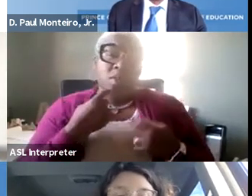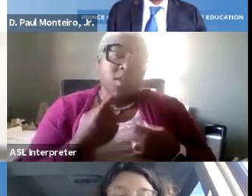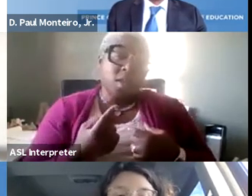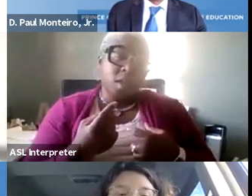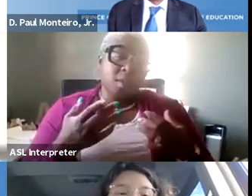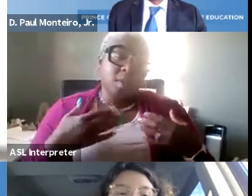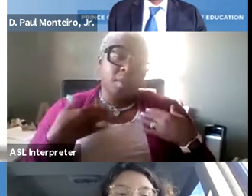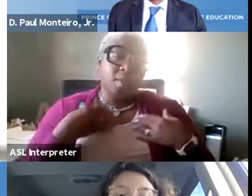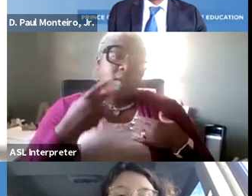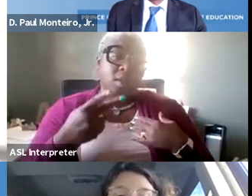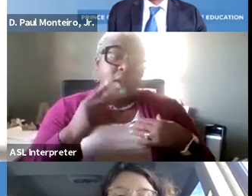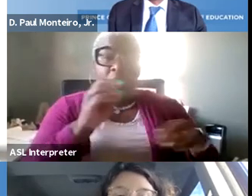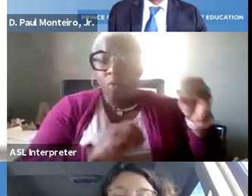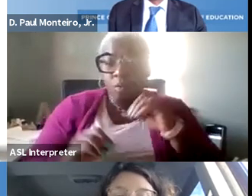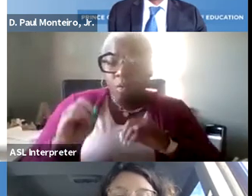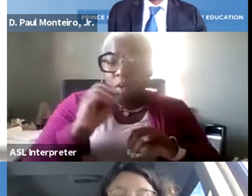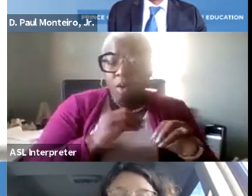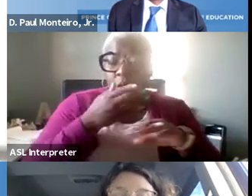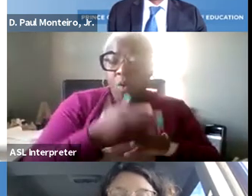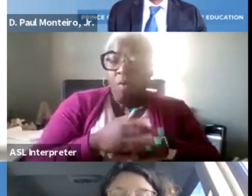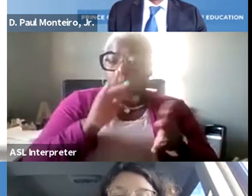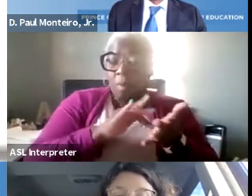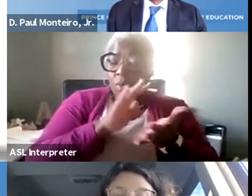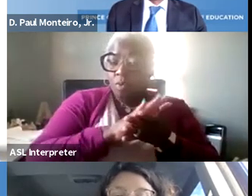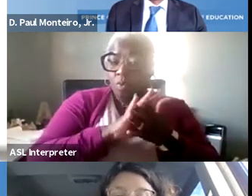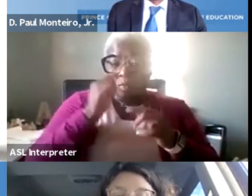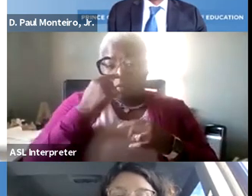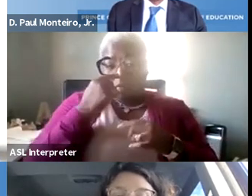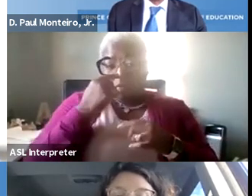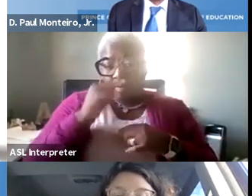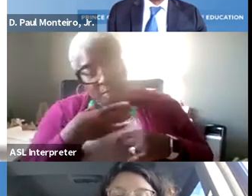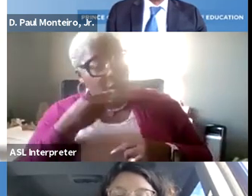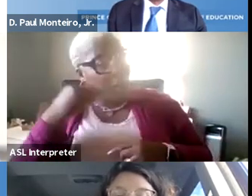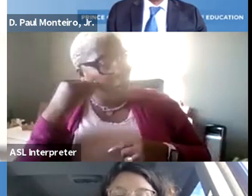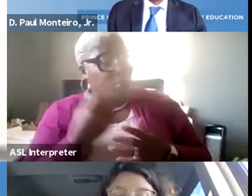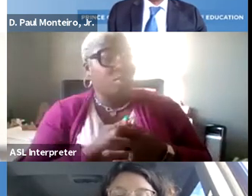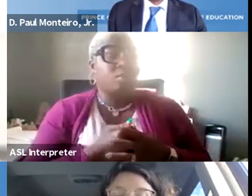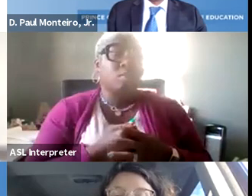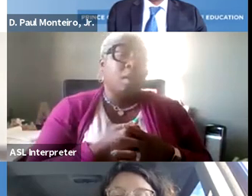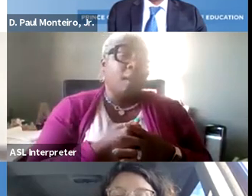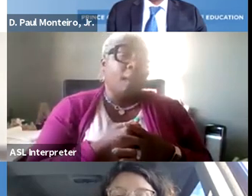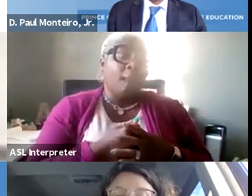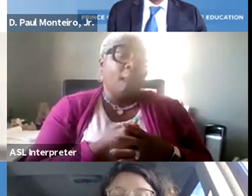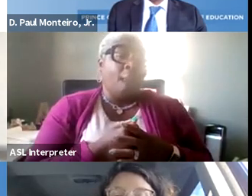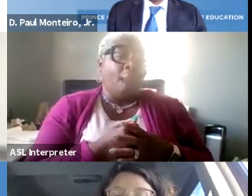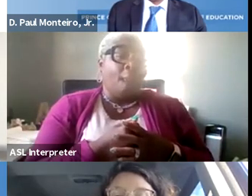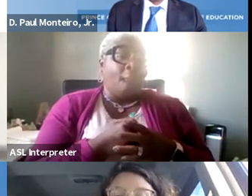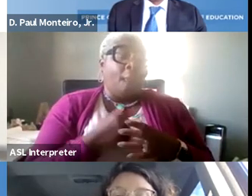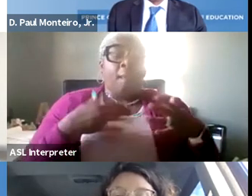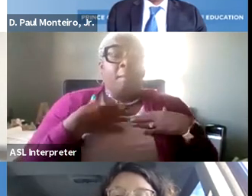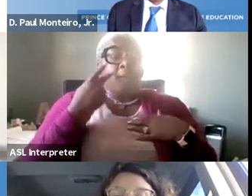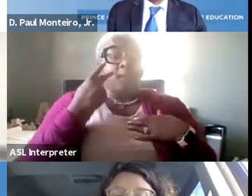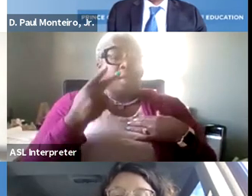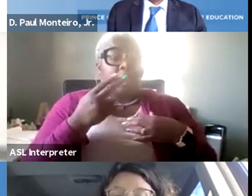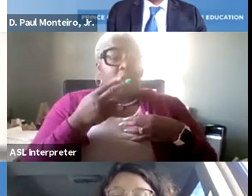I'm glad to actually see a lot of movement over at the middle school, right around the corner from my house here, the Hyattsville Middle School. I am glad that we're seeing